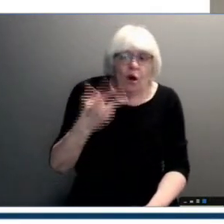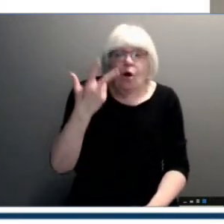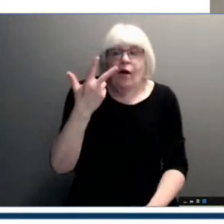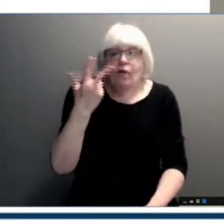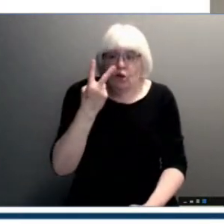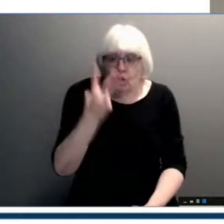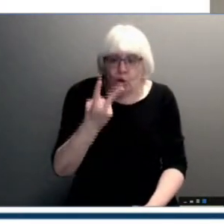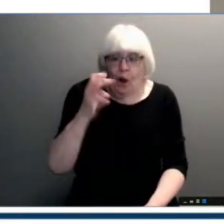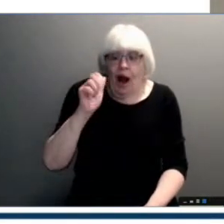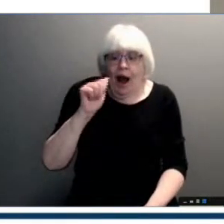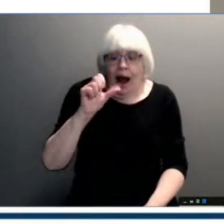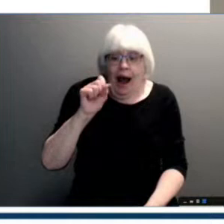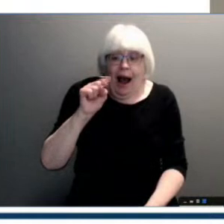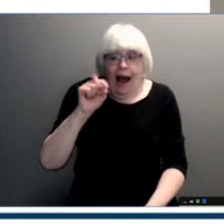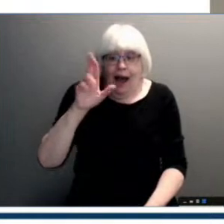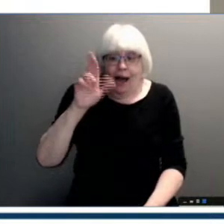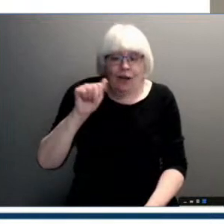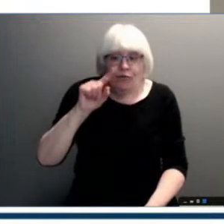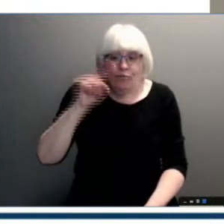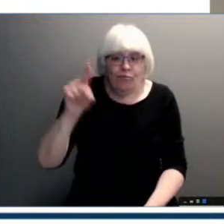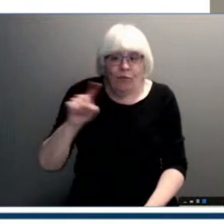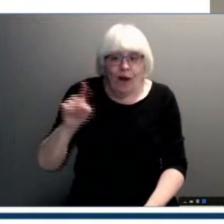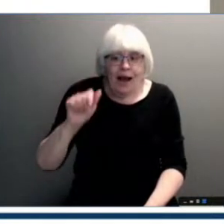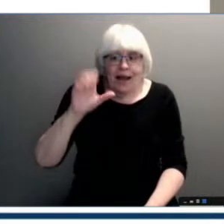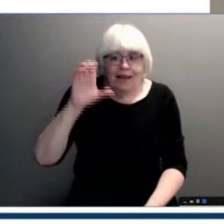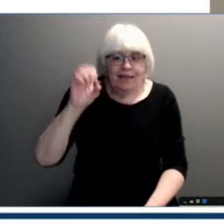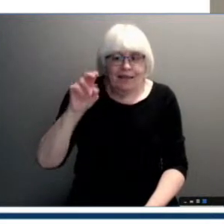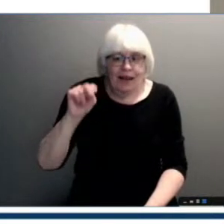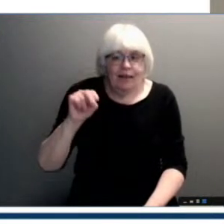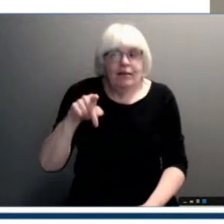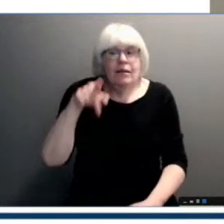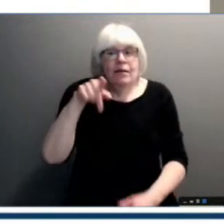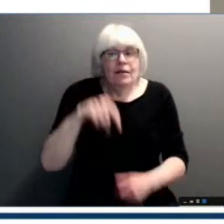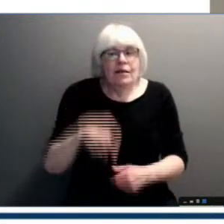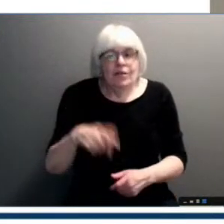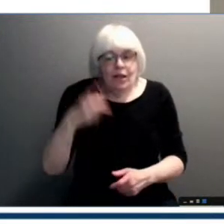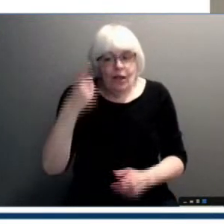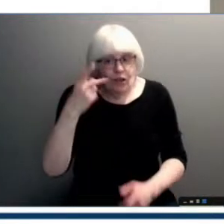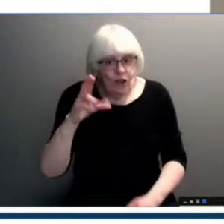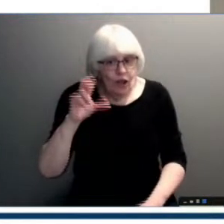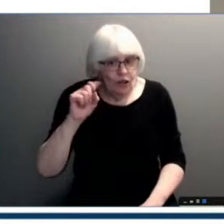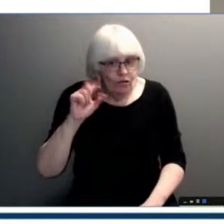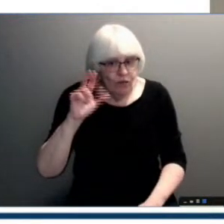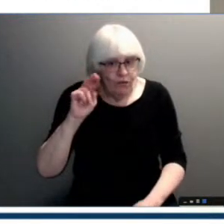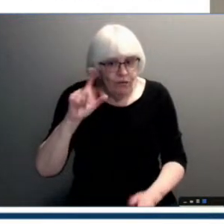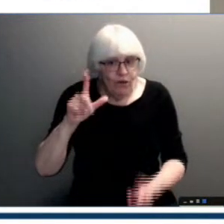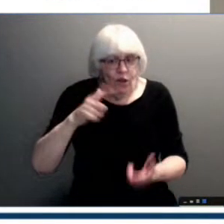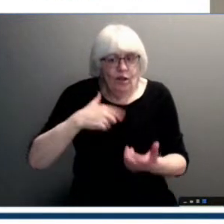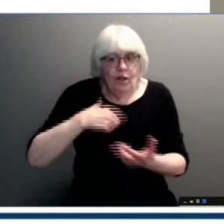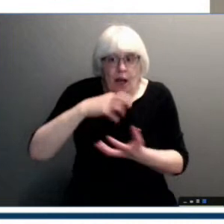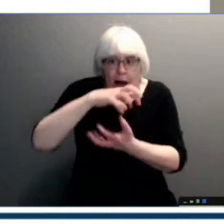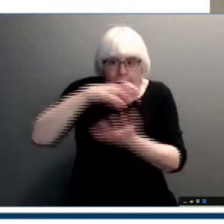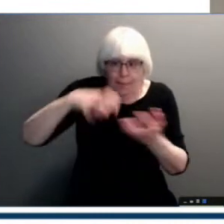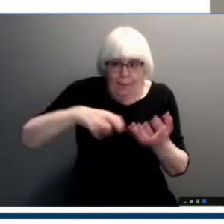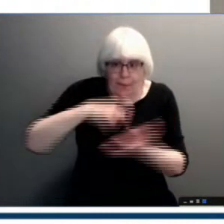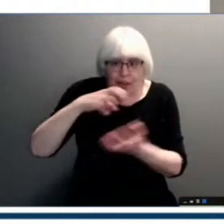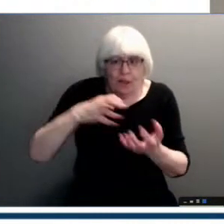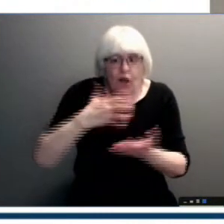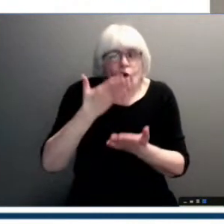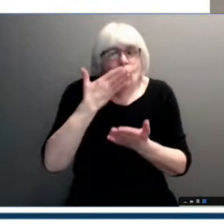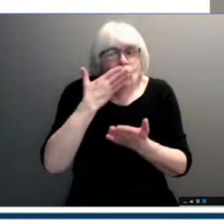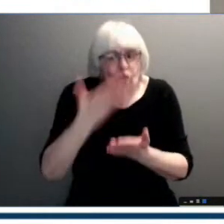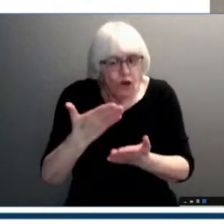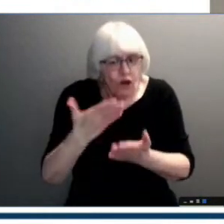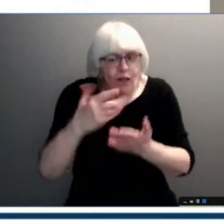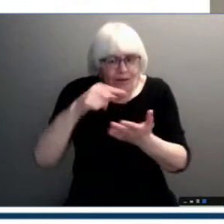mixed schedule, that you get very good protection. And in some of the experts would say you have the best protection because the type